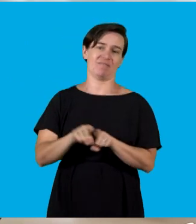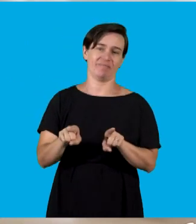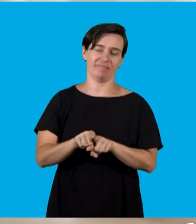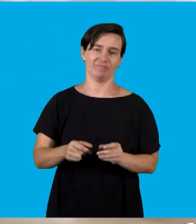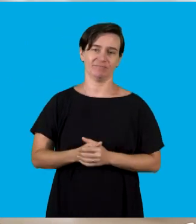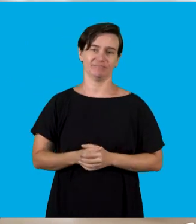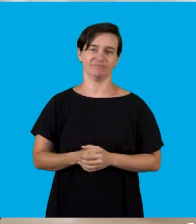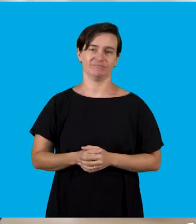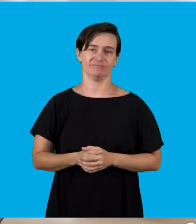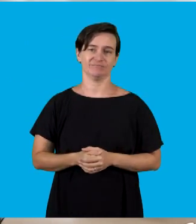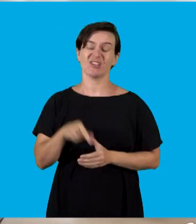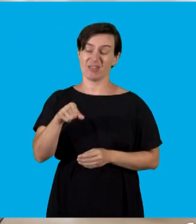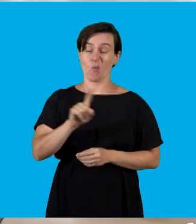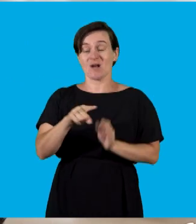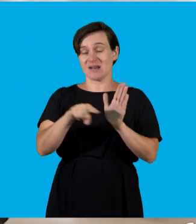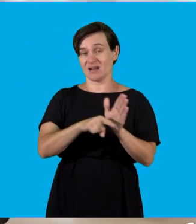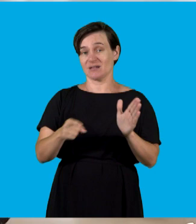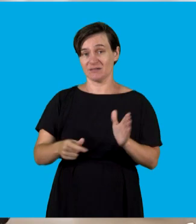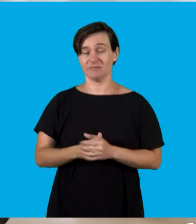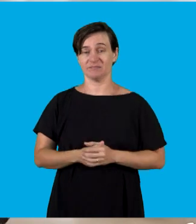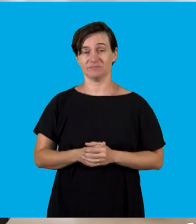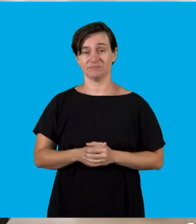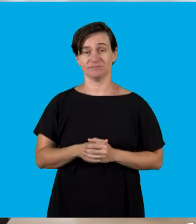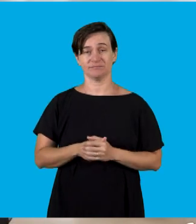in the partnership. So that is a disadvantage.